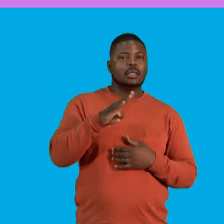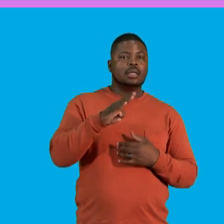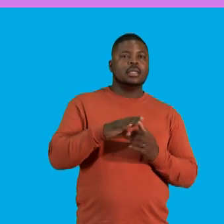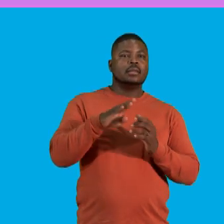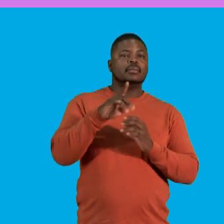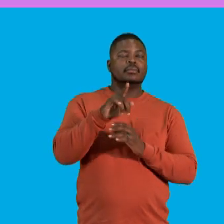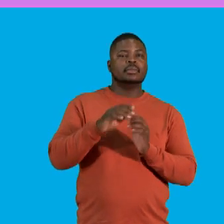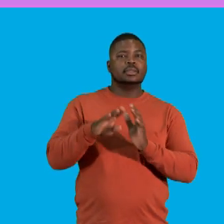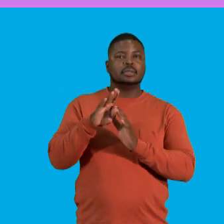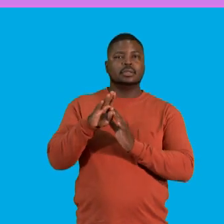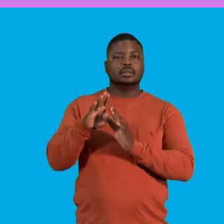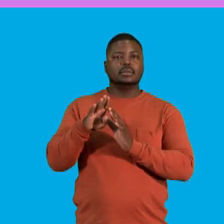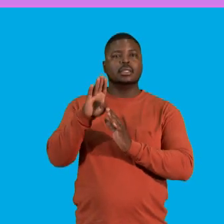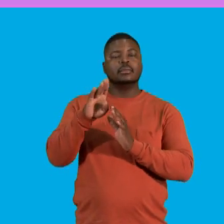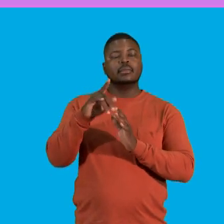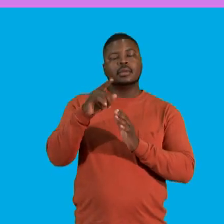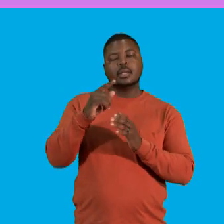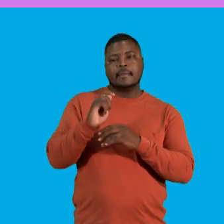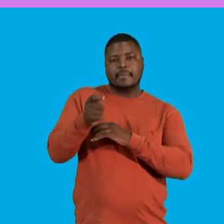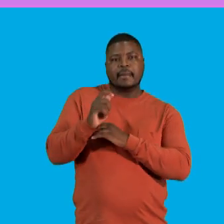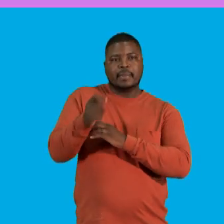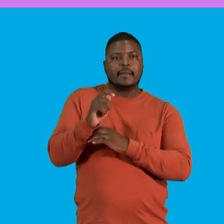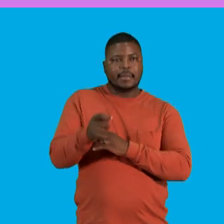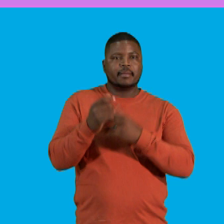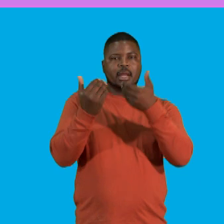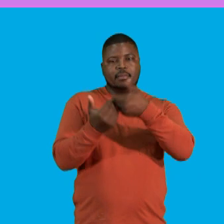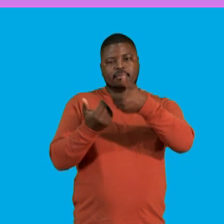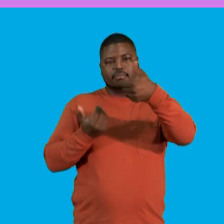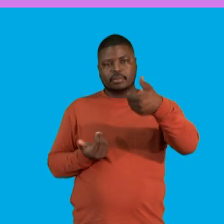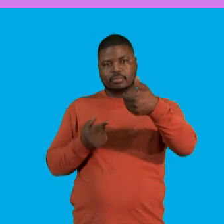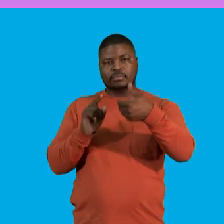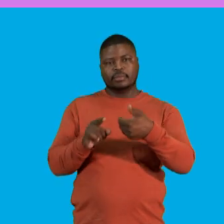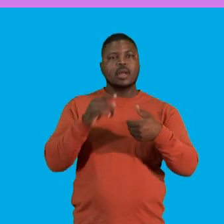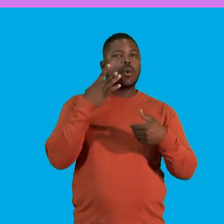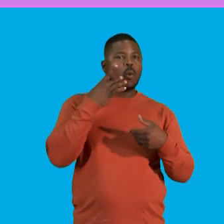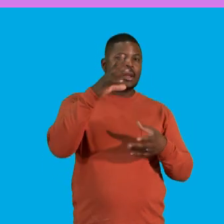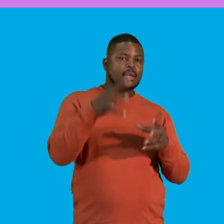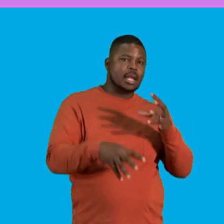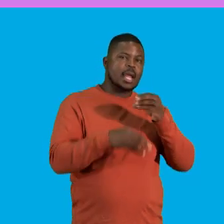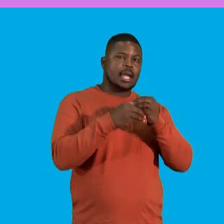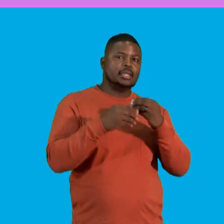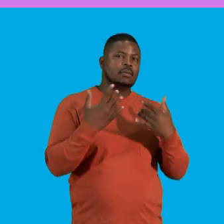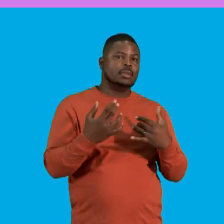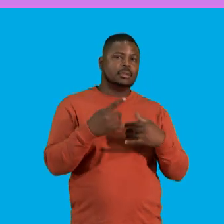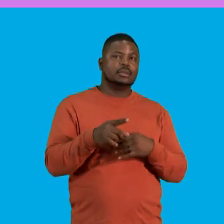separate bills, so we have to add them together to have one monthly bill. So when we add them together, we are going to